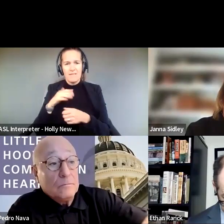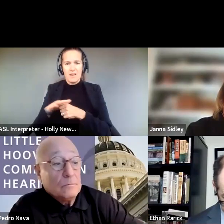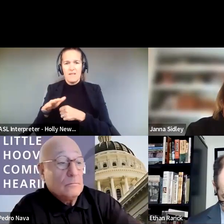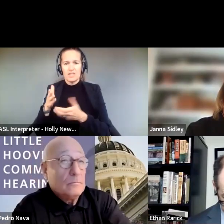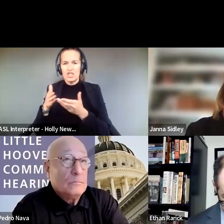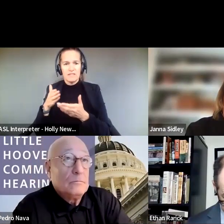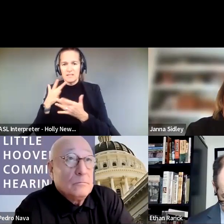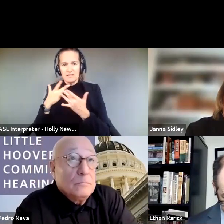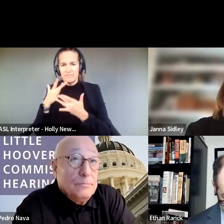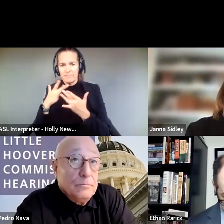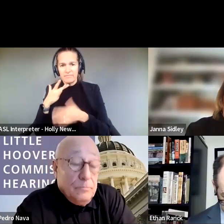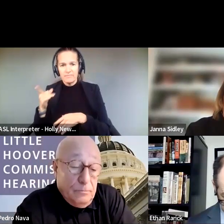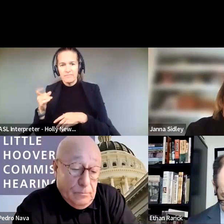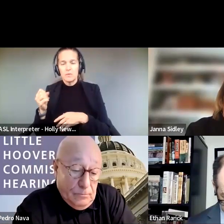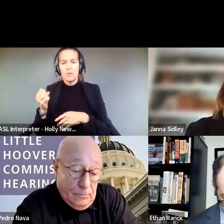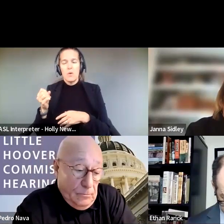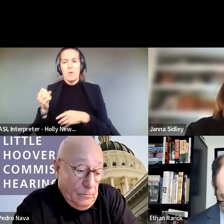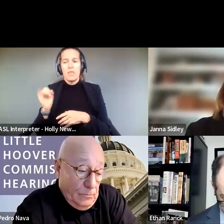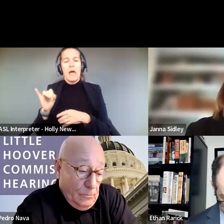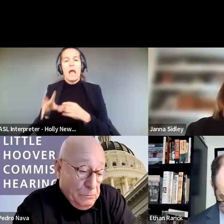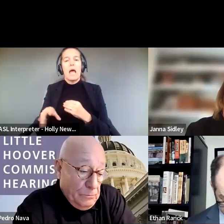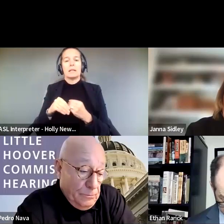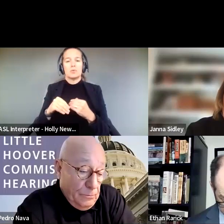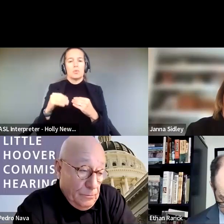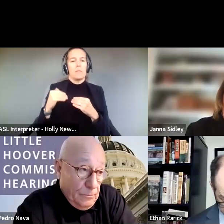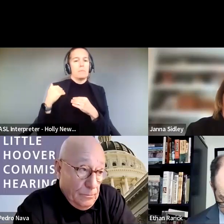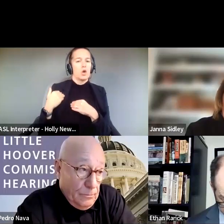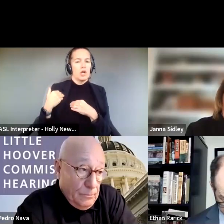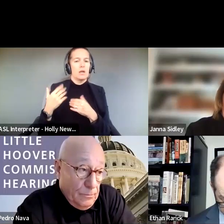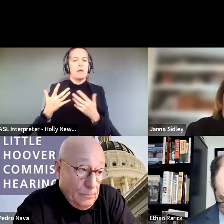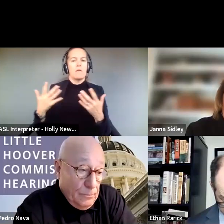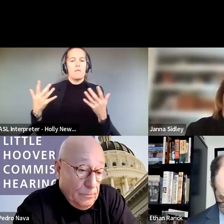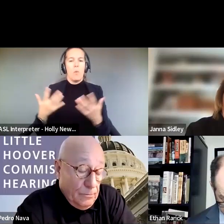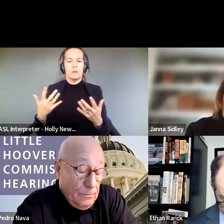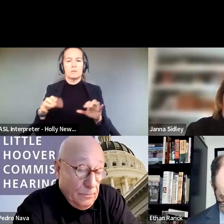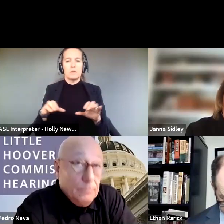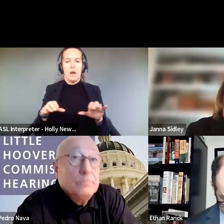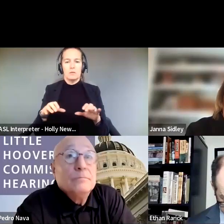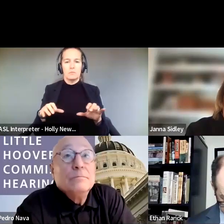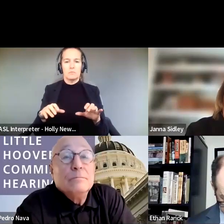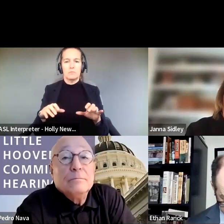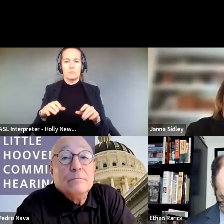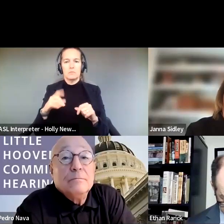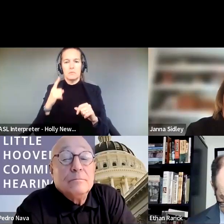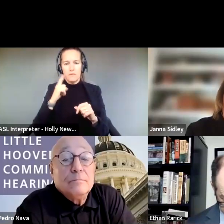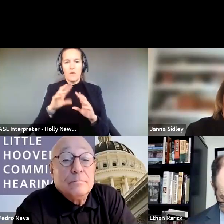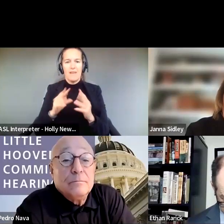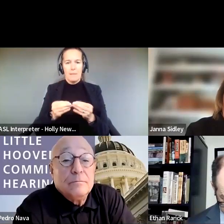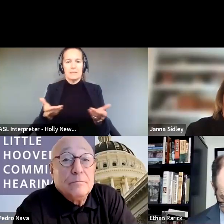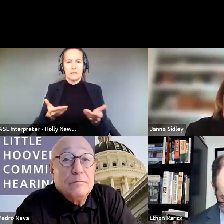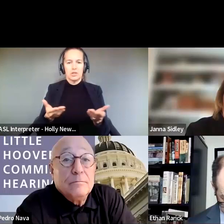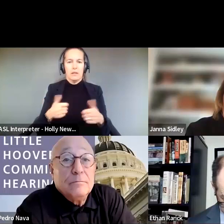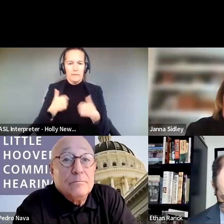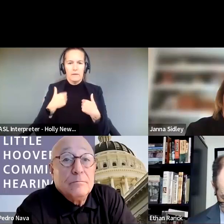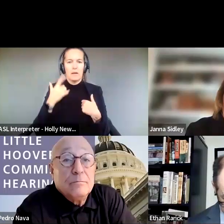And so that adds to the burden of what's being done in for the families here who